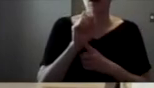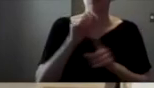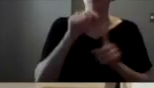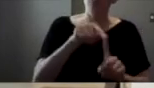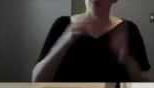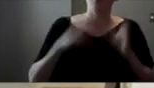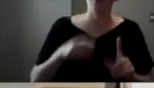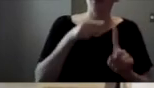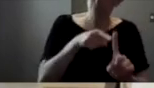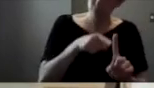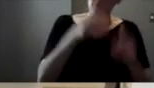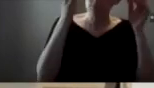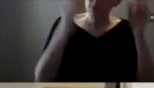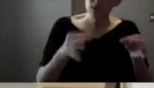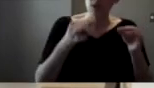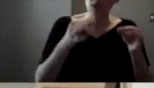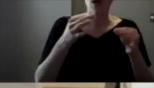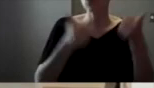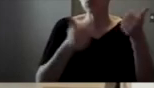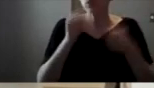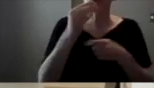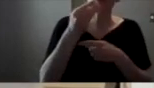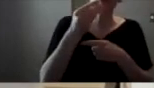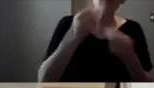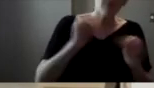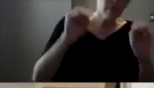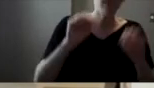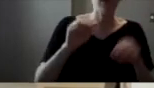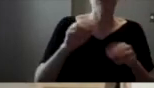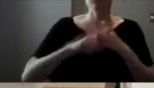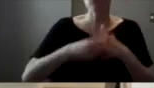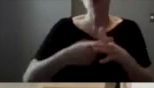stop using it. And so that has also